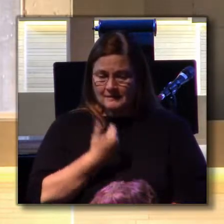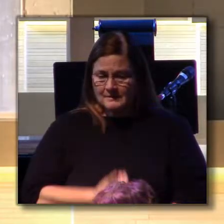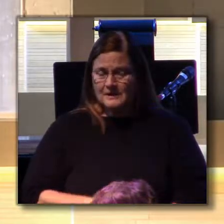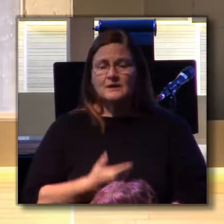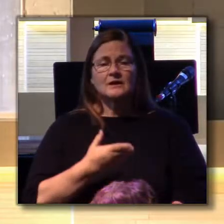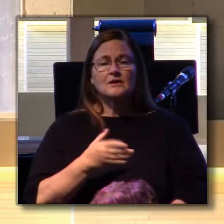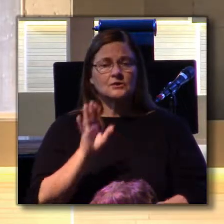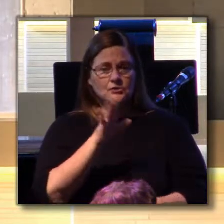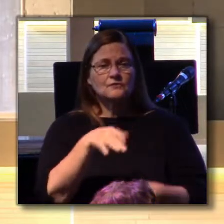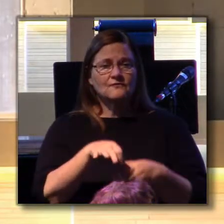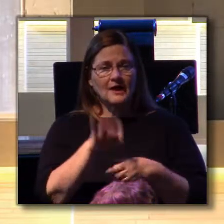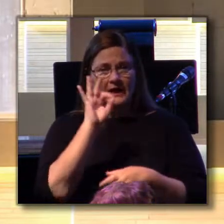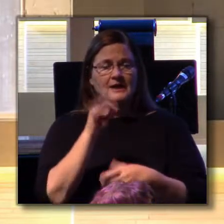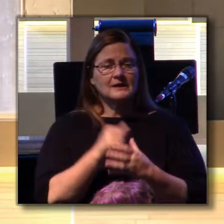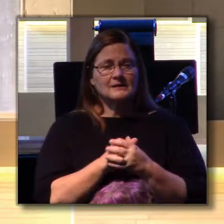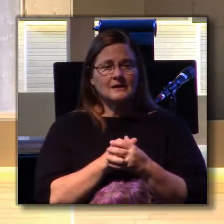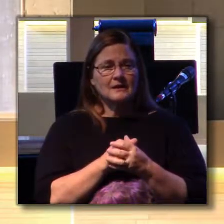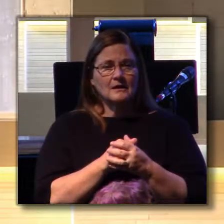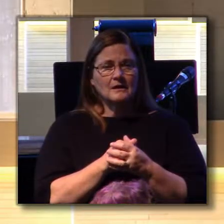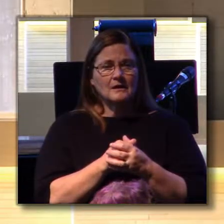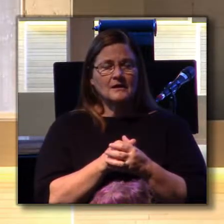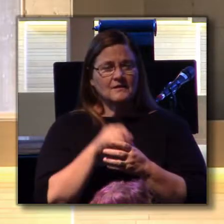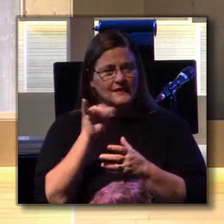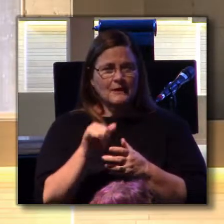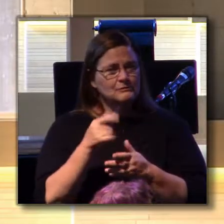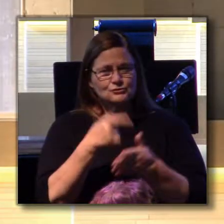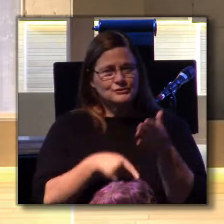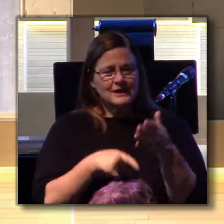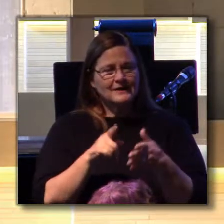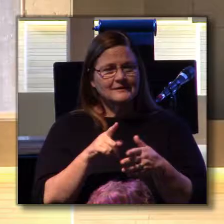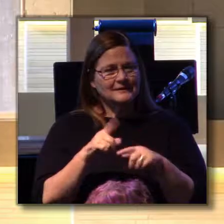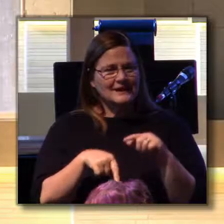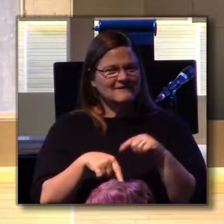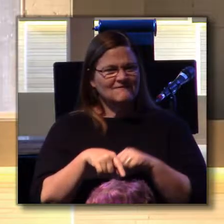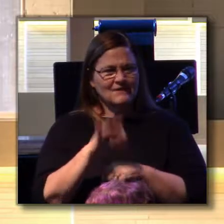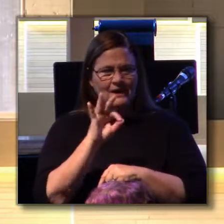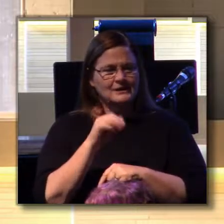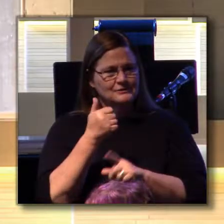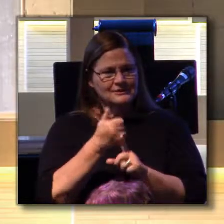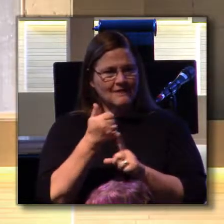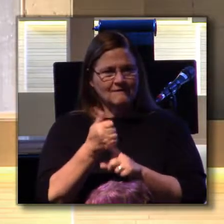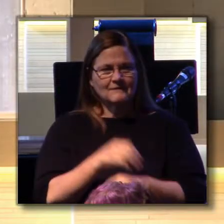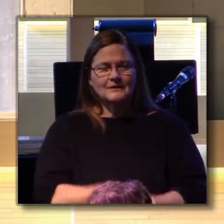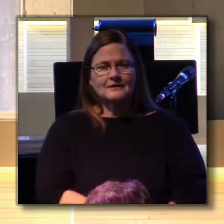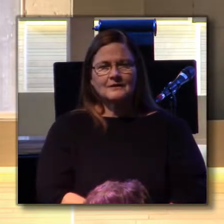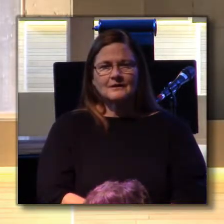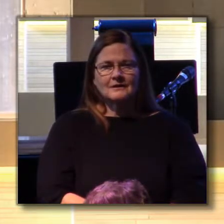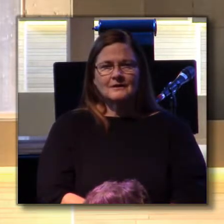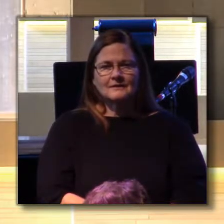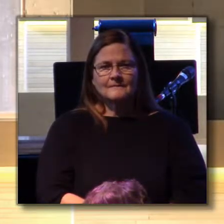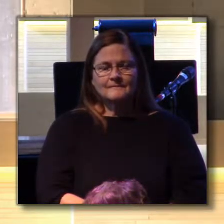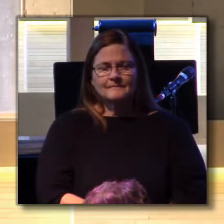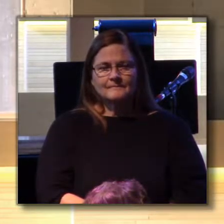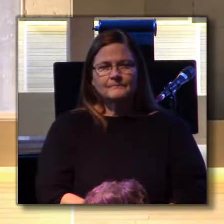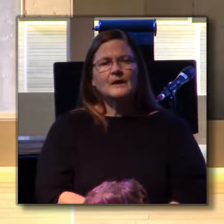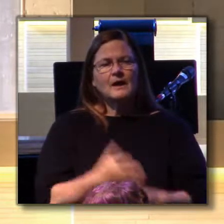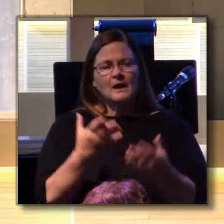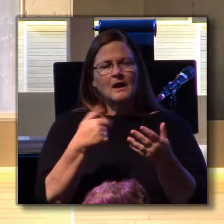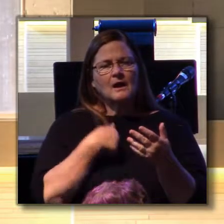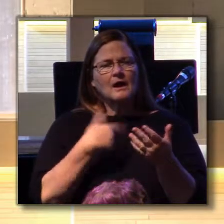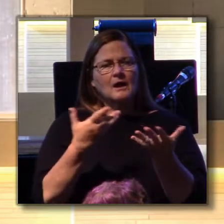find that which you cannot find on your own. On your own. And I want you to stop and think for a minute.